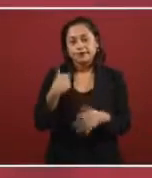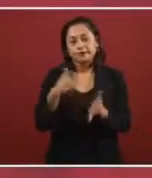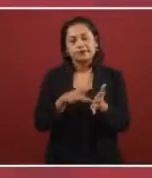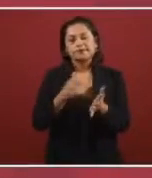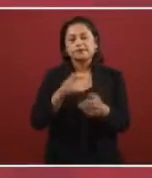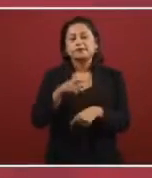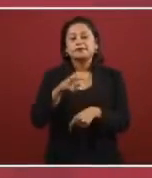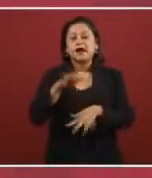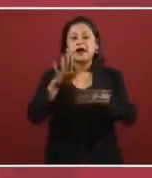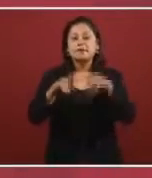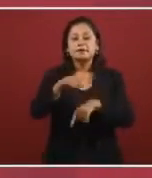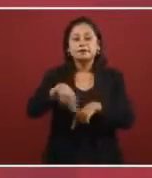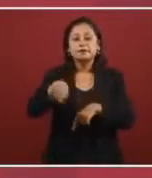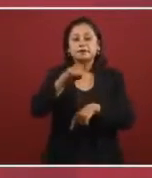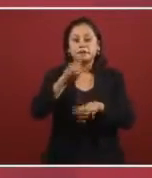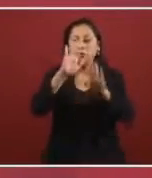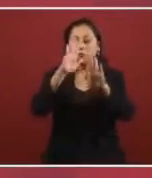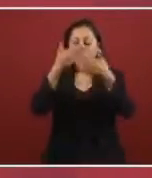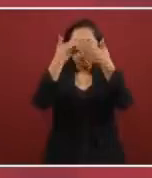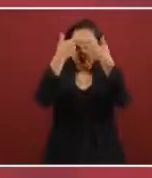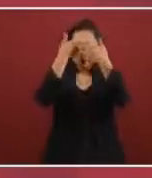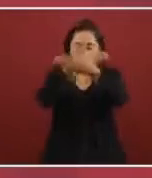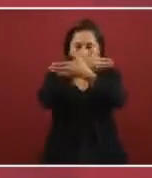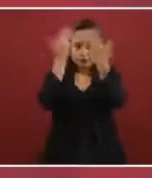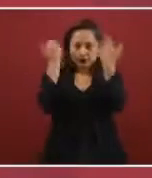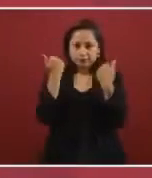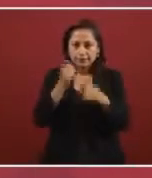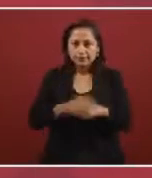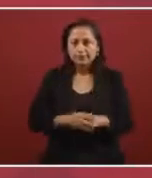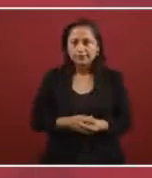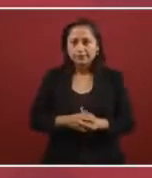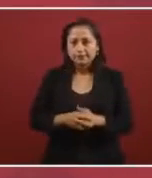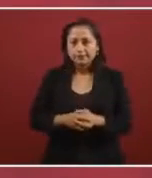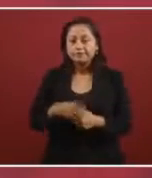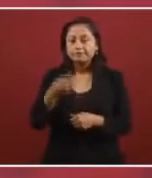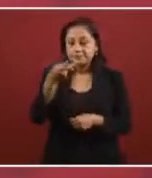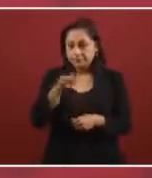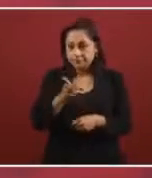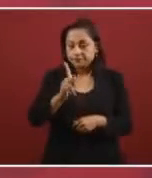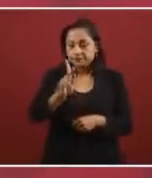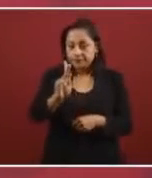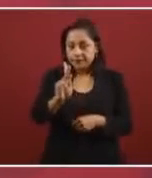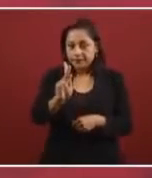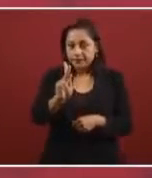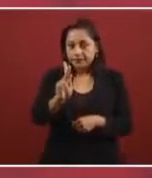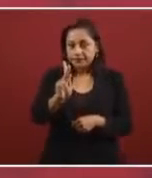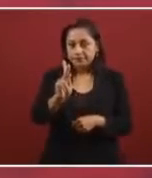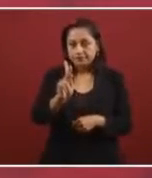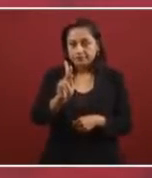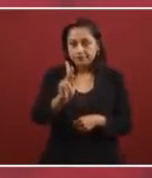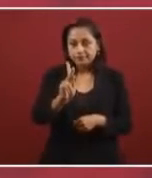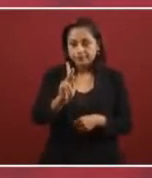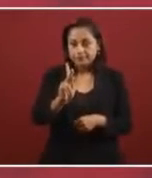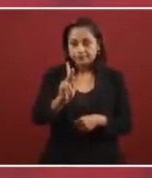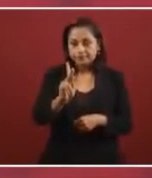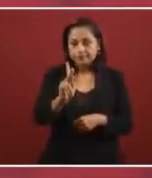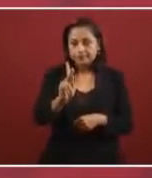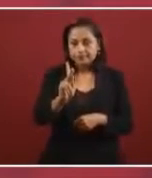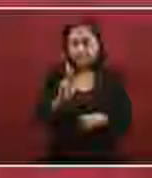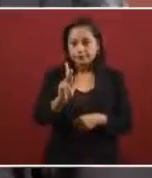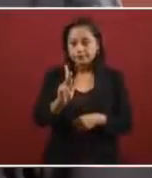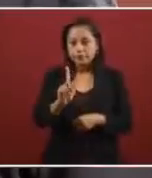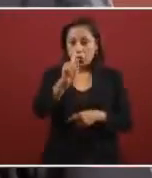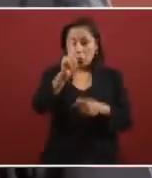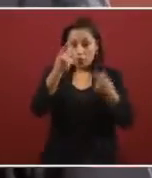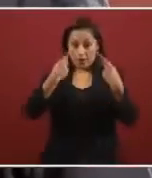saberse, sometimes is not known, pero el que but that one that llena un bidón